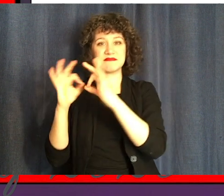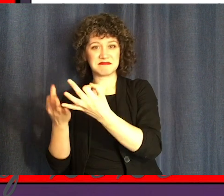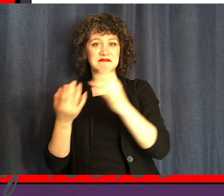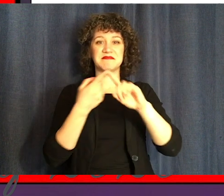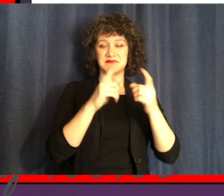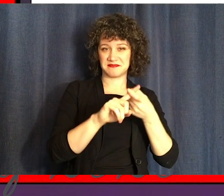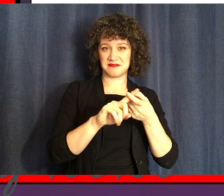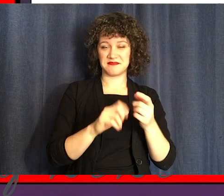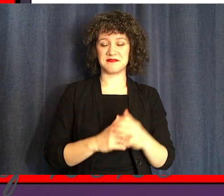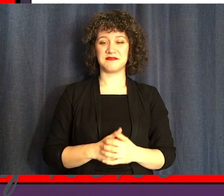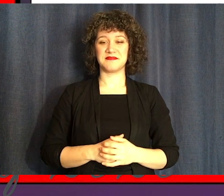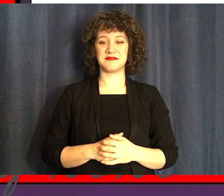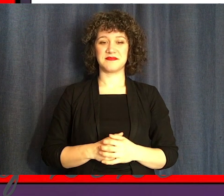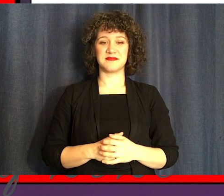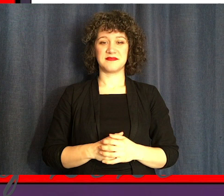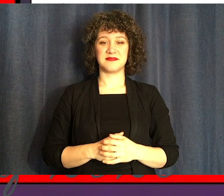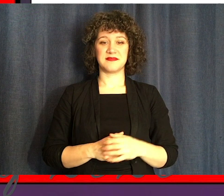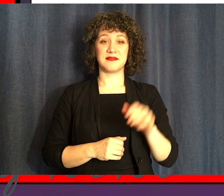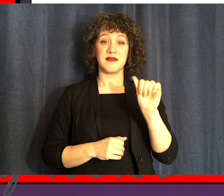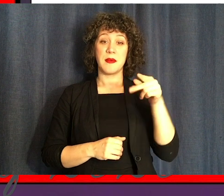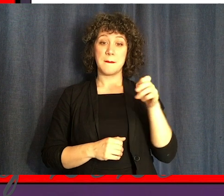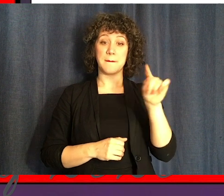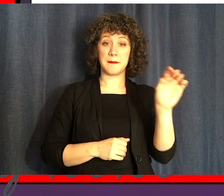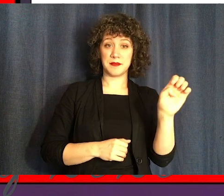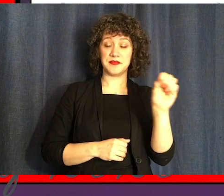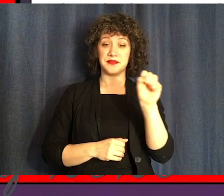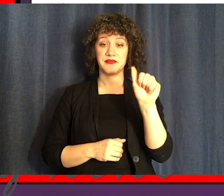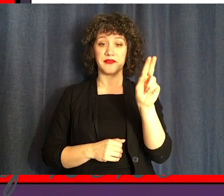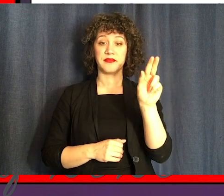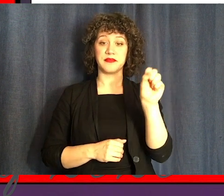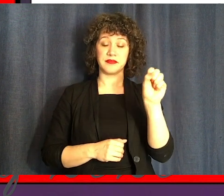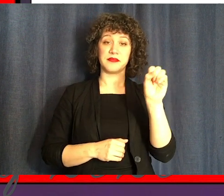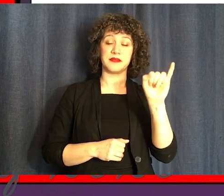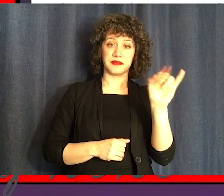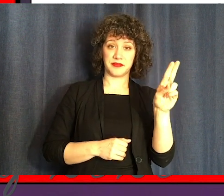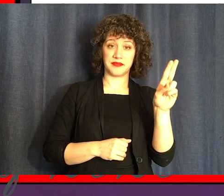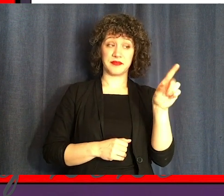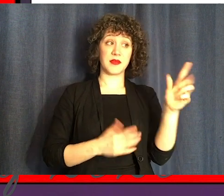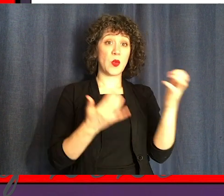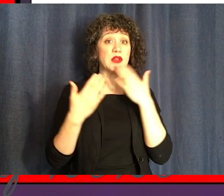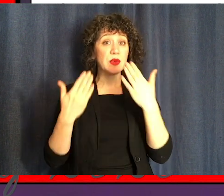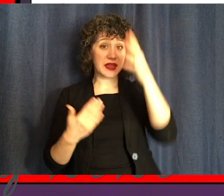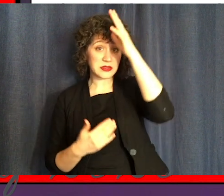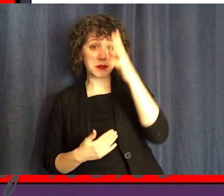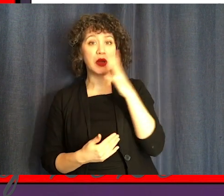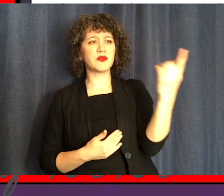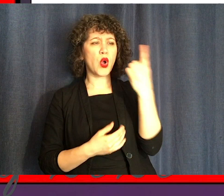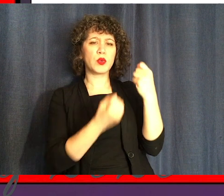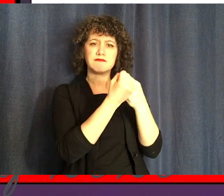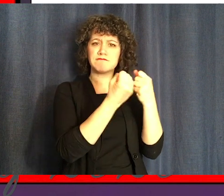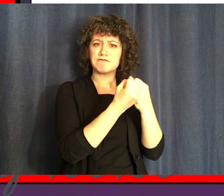Apit Sasiu. Apit would like to thank his parents for always being there, all his teachers helping